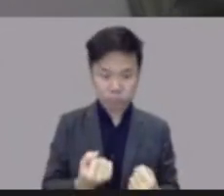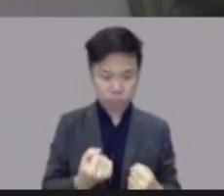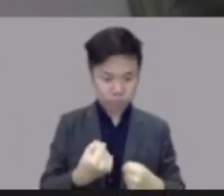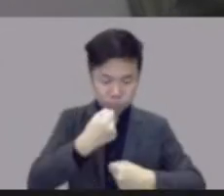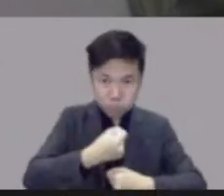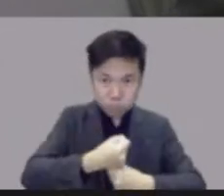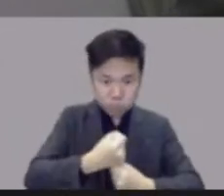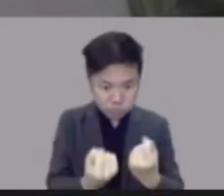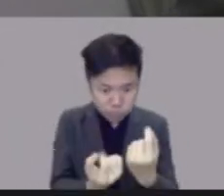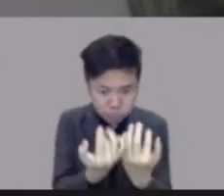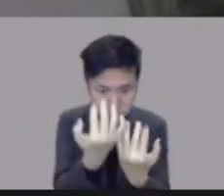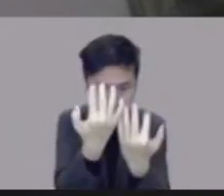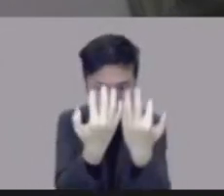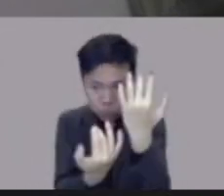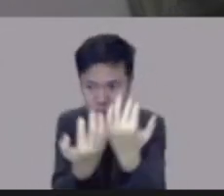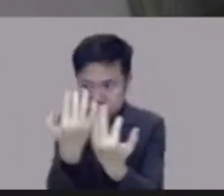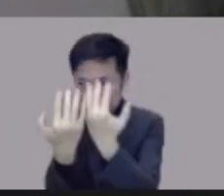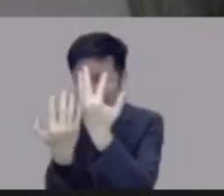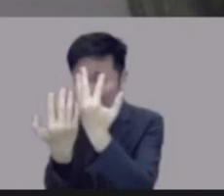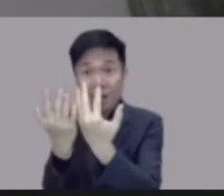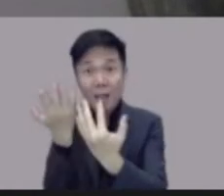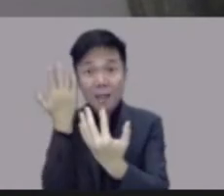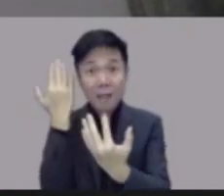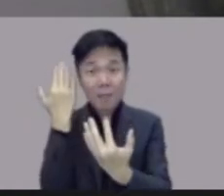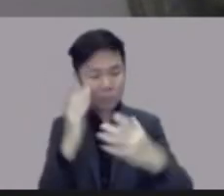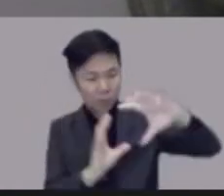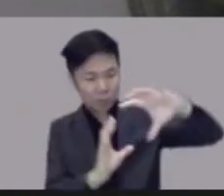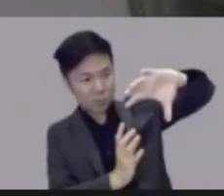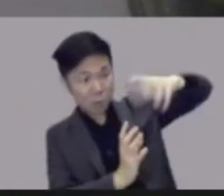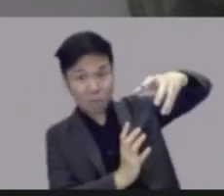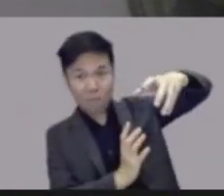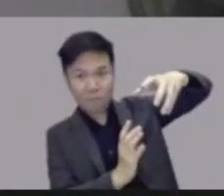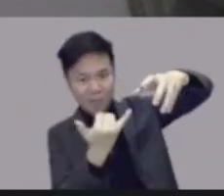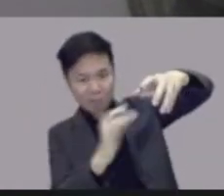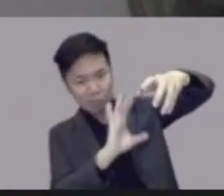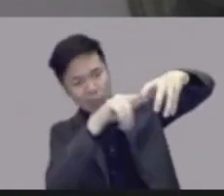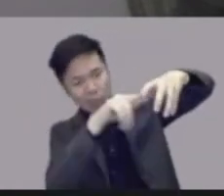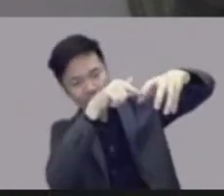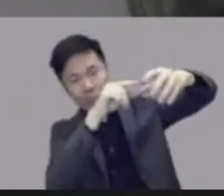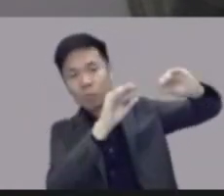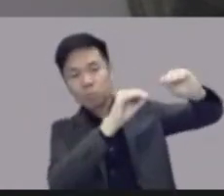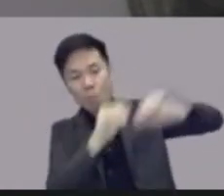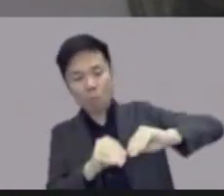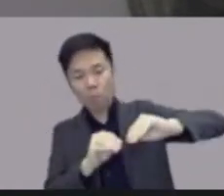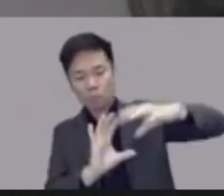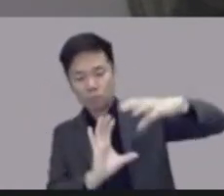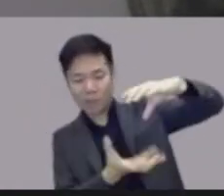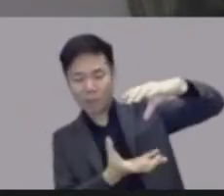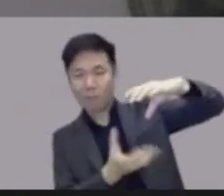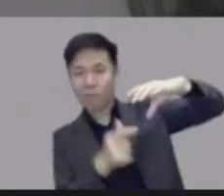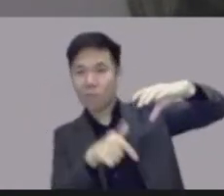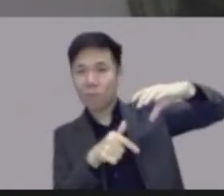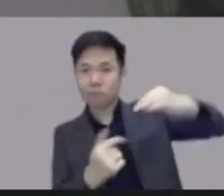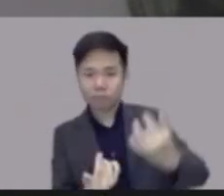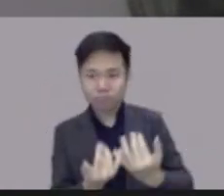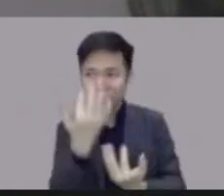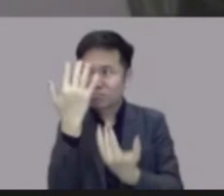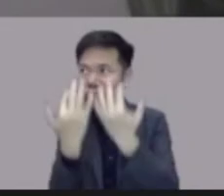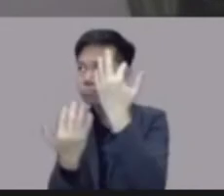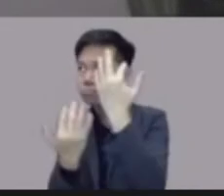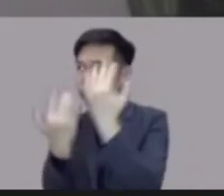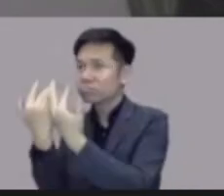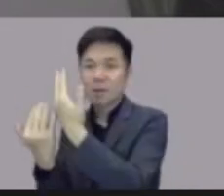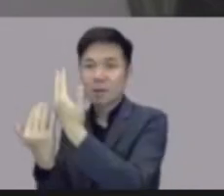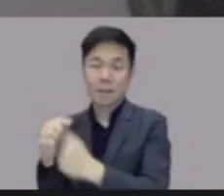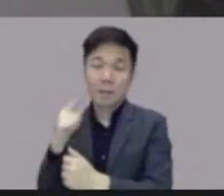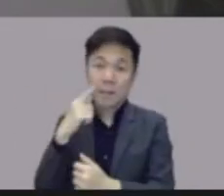North to the global South therefore this calls for the adoption of not only a regional and international approach